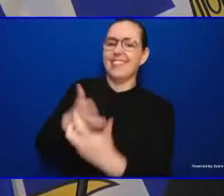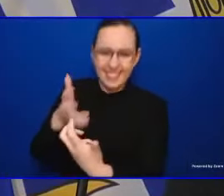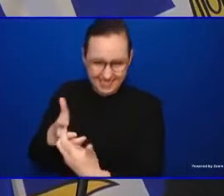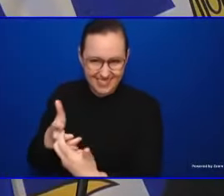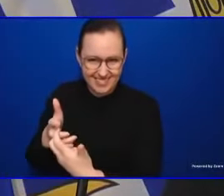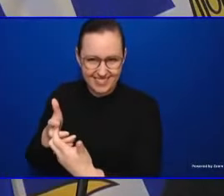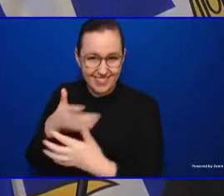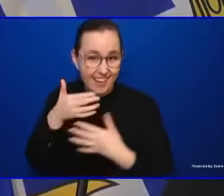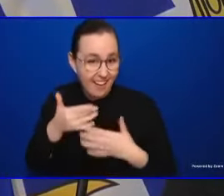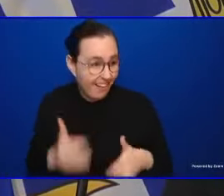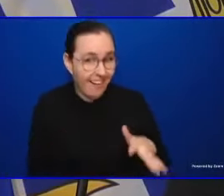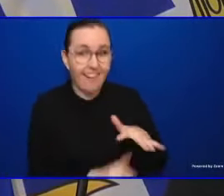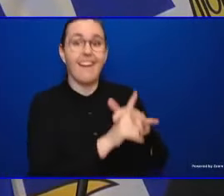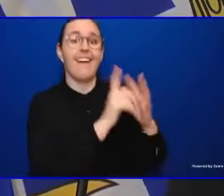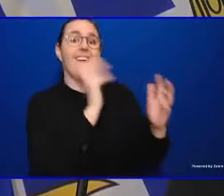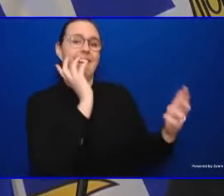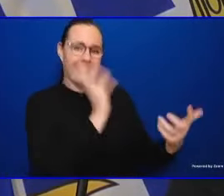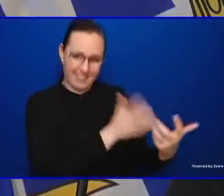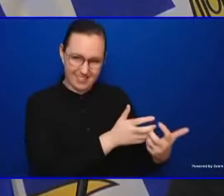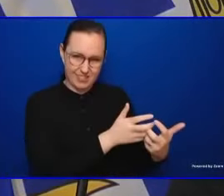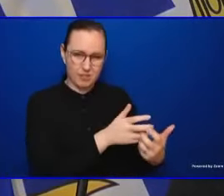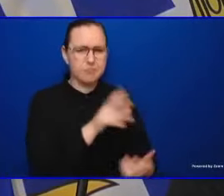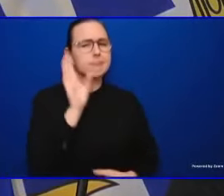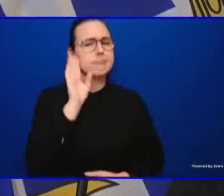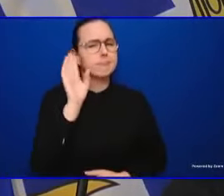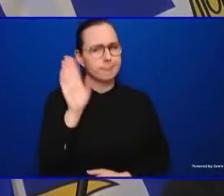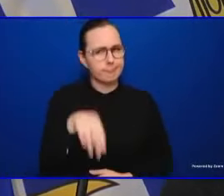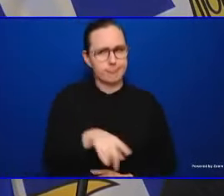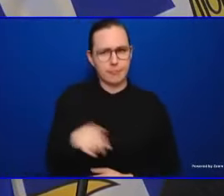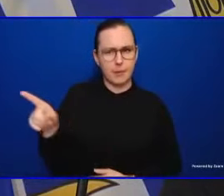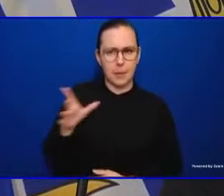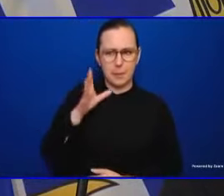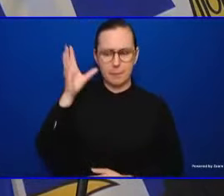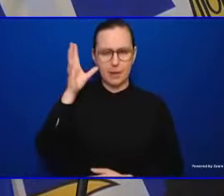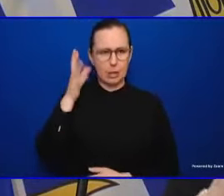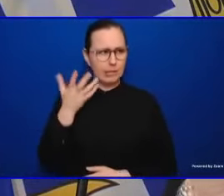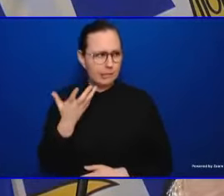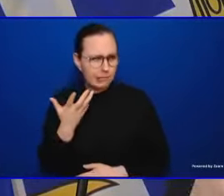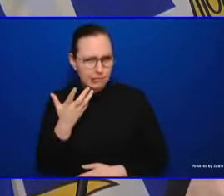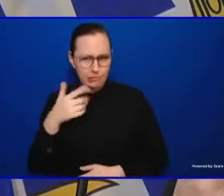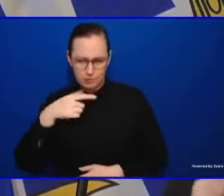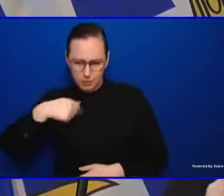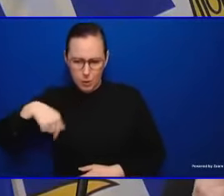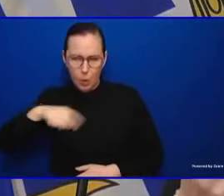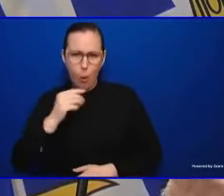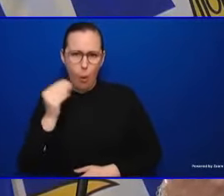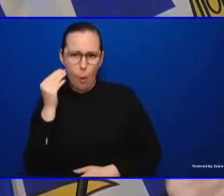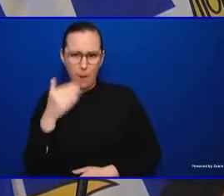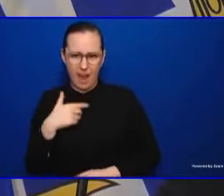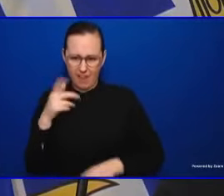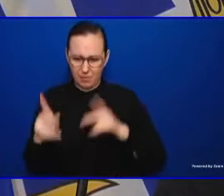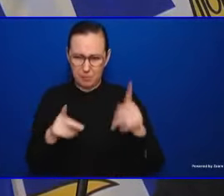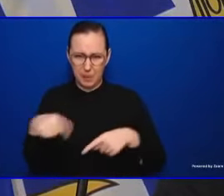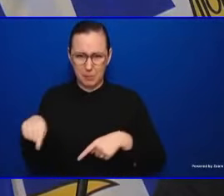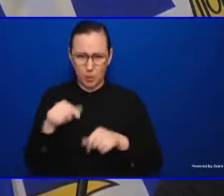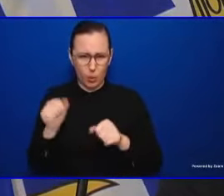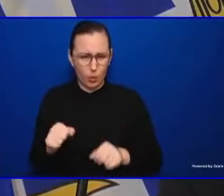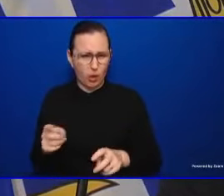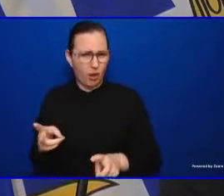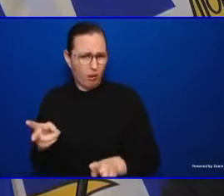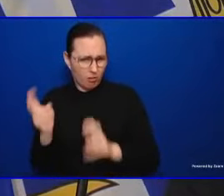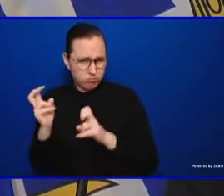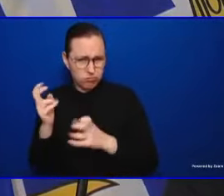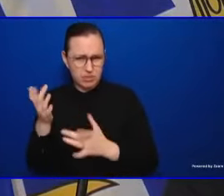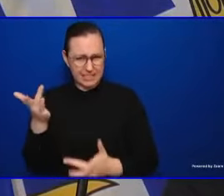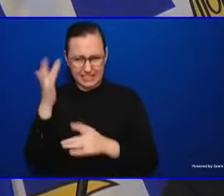at home. And I just want to reassure you that the things that we have in place will do our best to